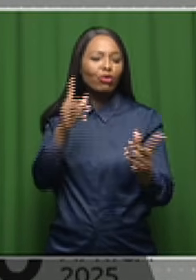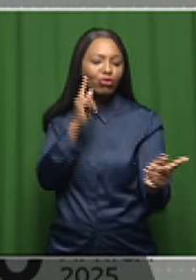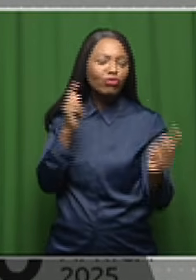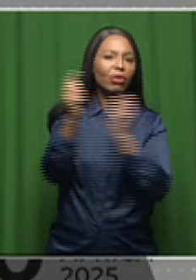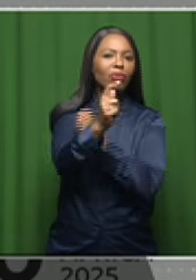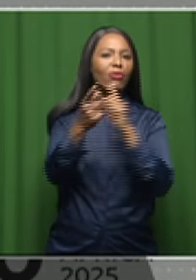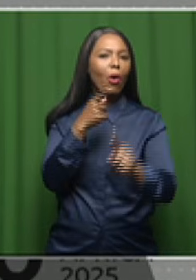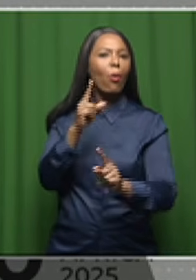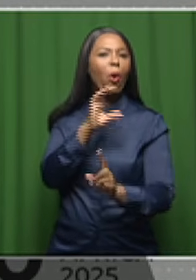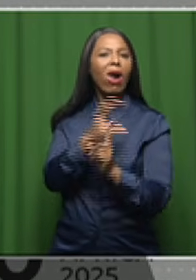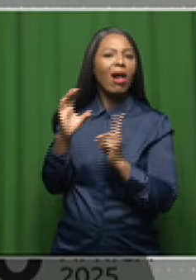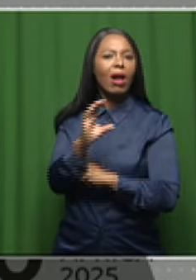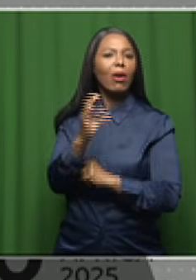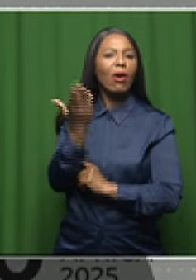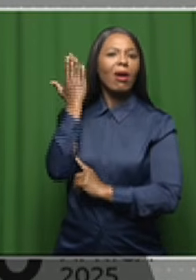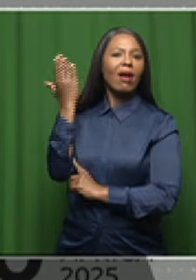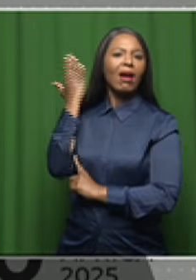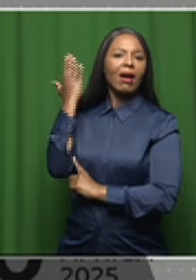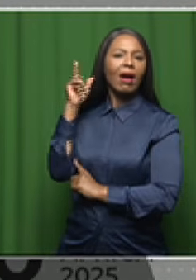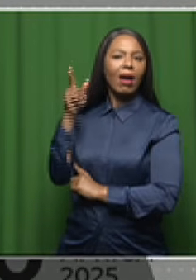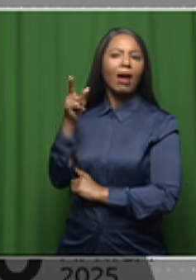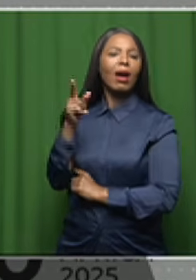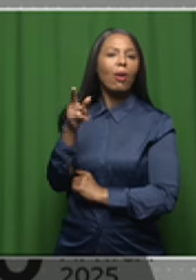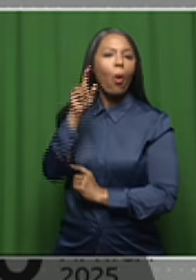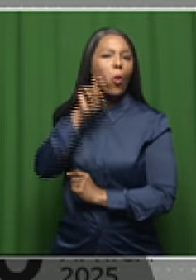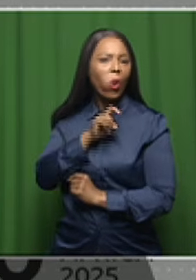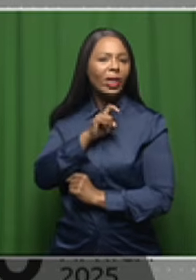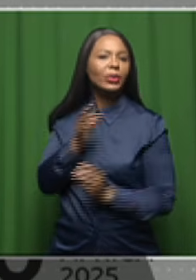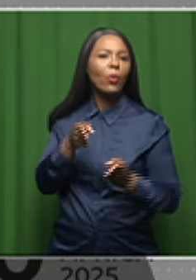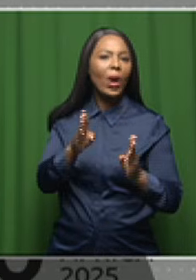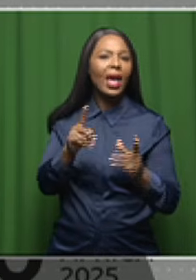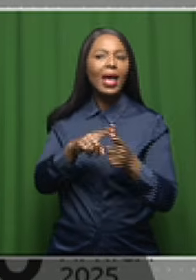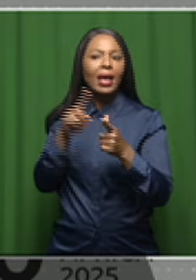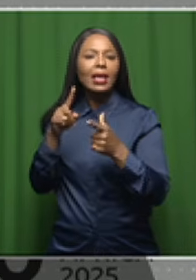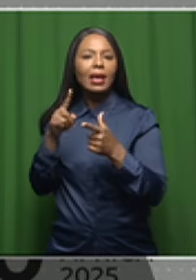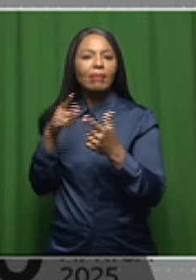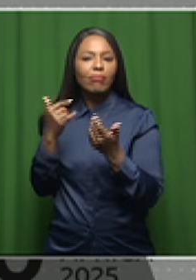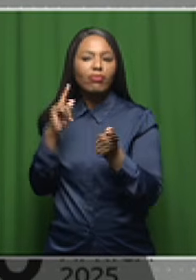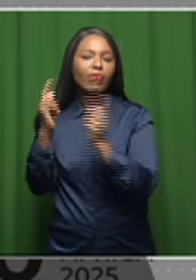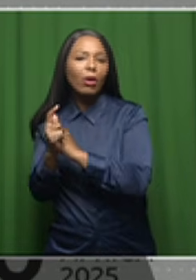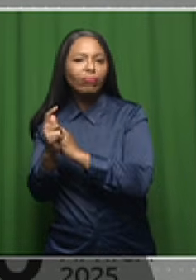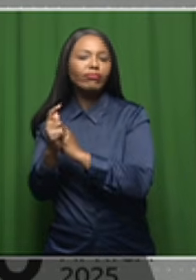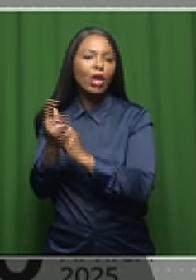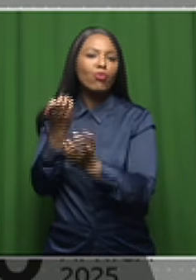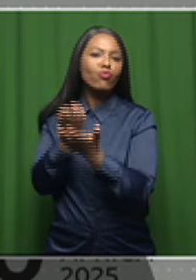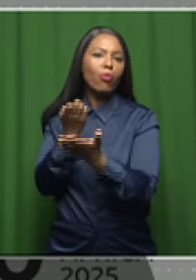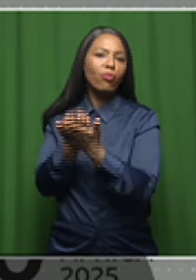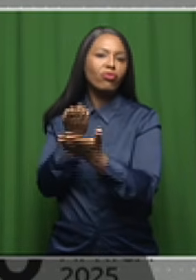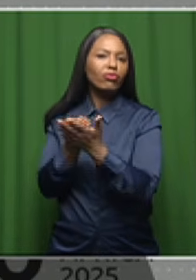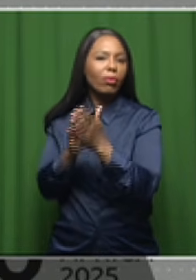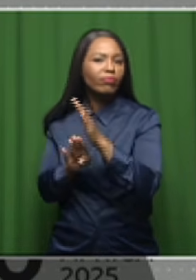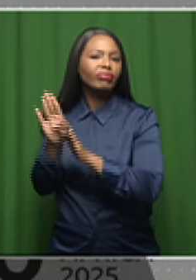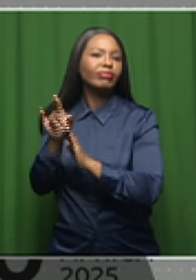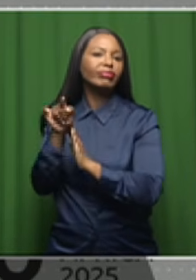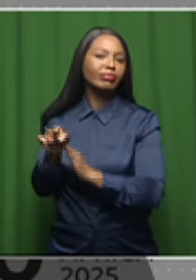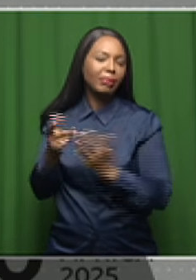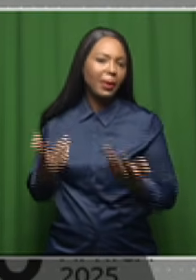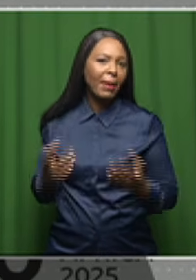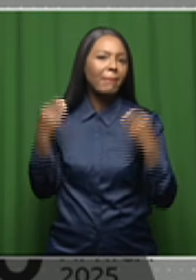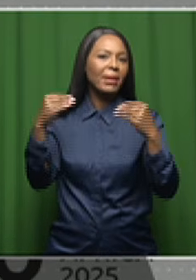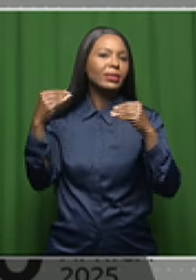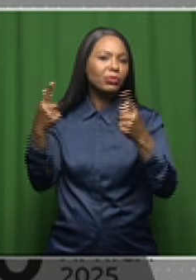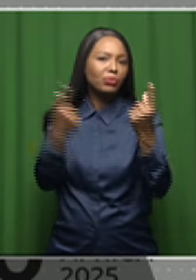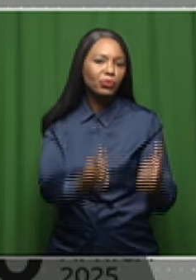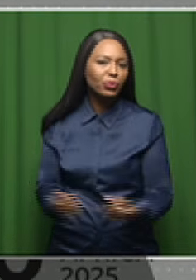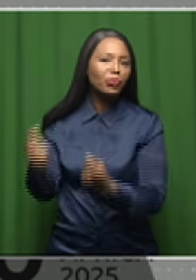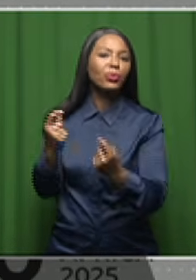to adopt the digital era way of doing business? For instance, maybe cashless society, for instance. Absolutely. And you need some certain gadgets